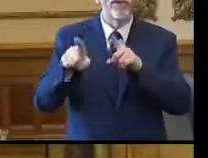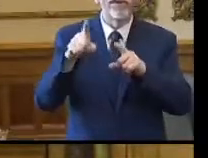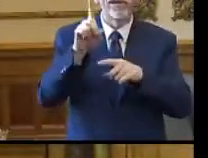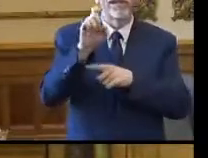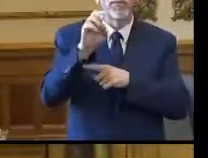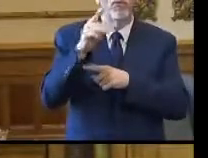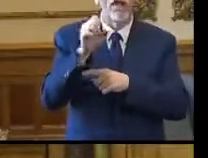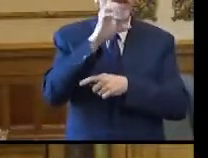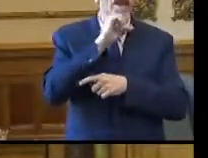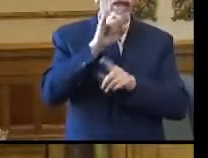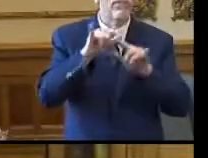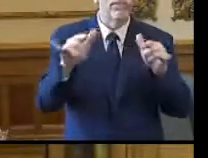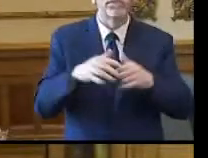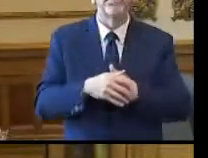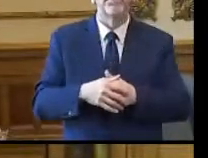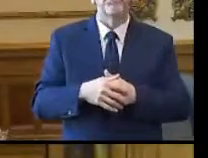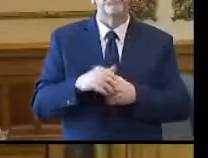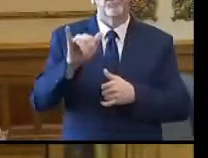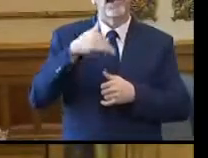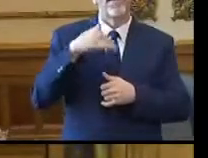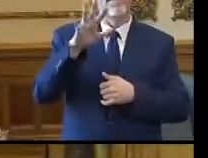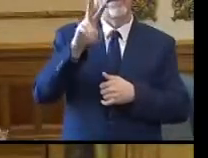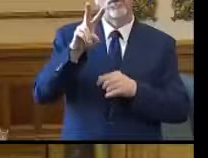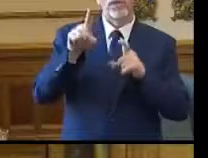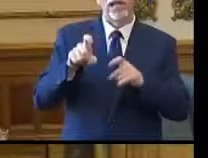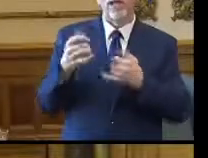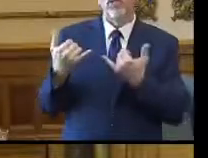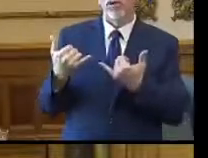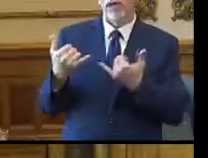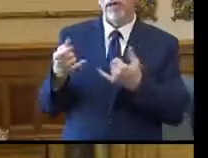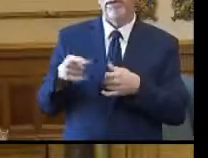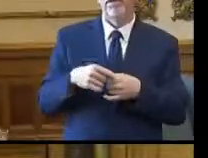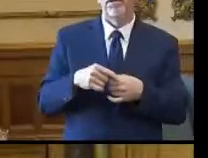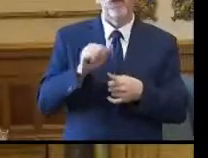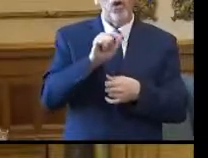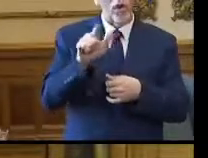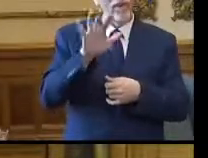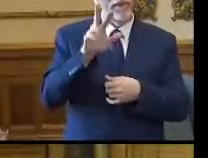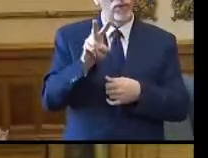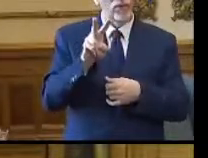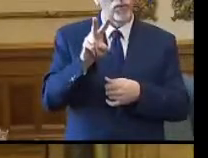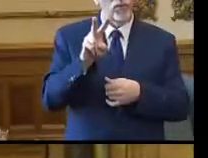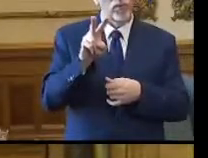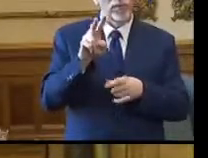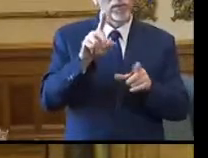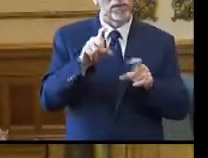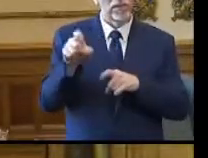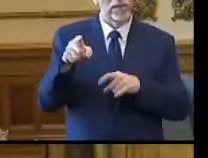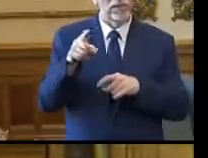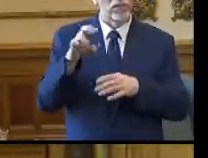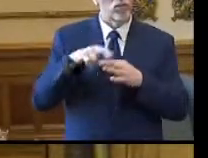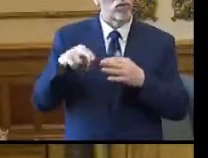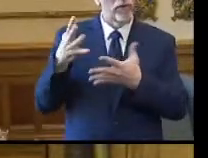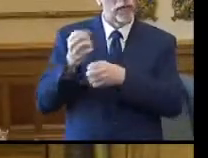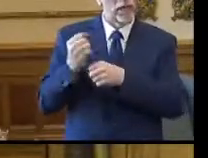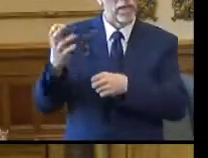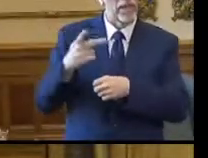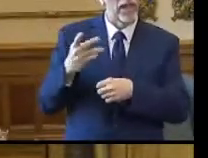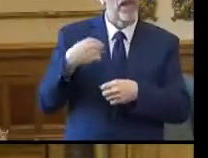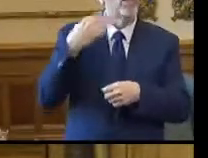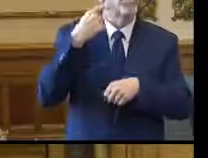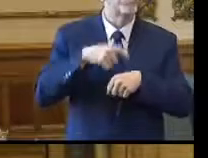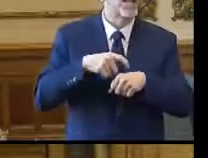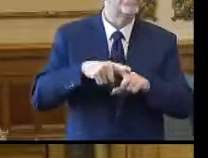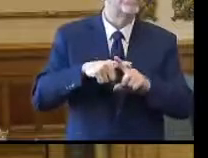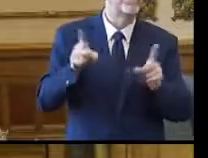the better. There's also been 52 tests to date. Are all 52 of those, the results are back on those? And I know times are